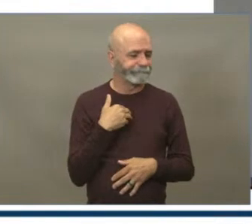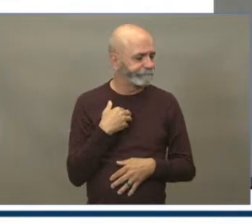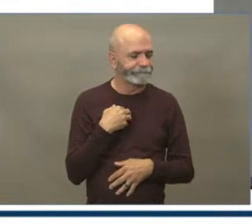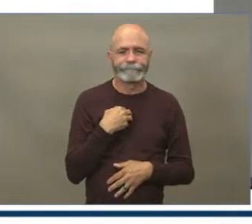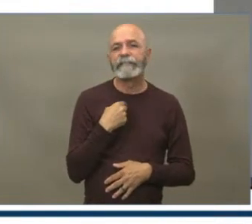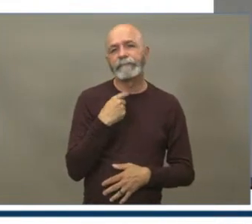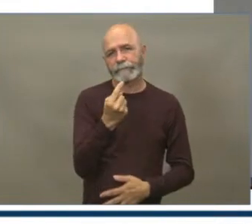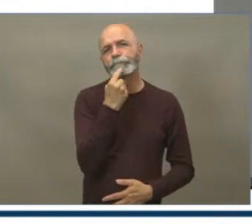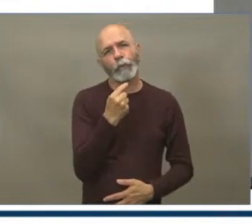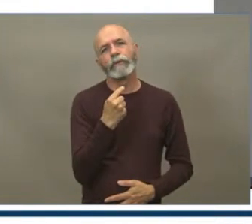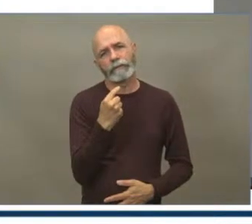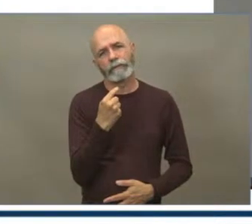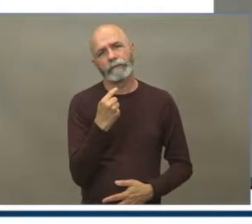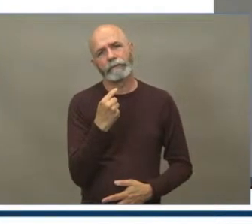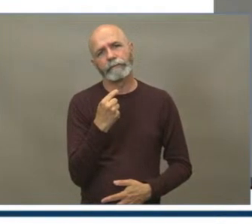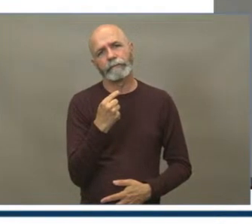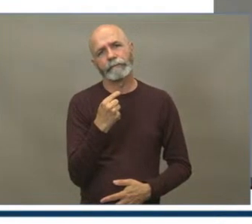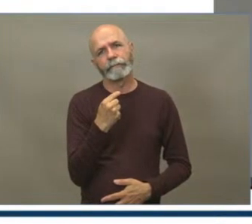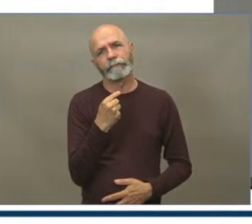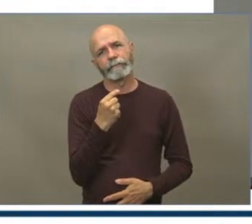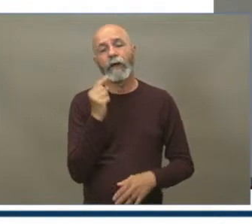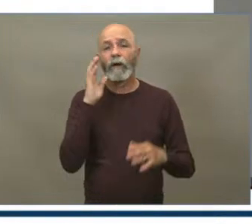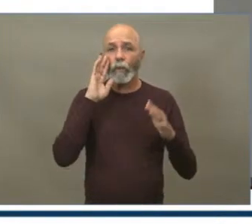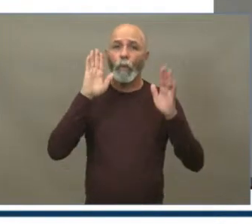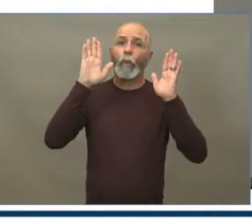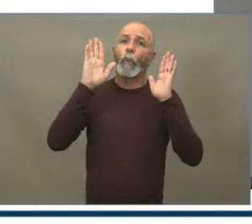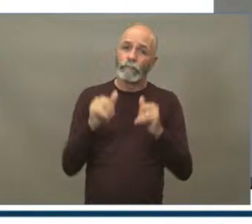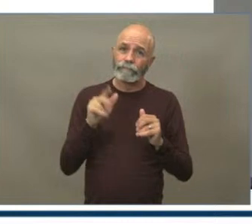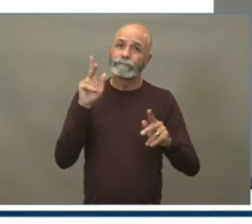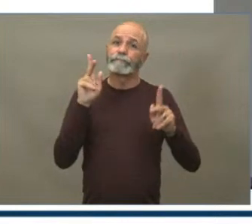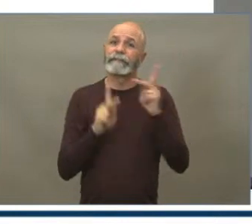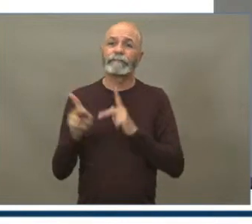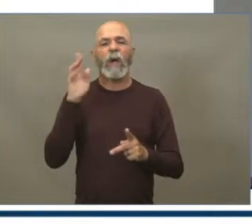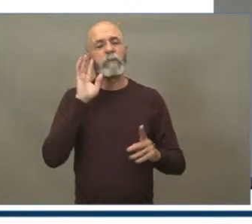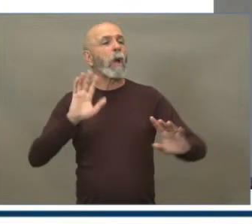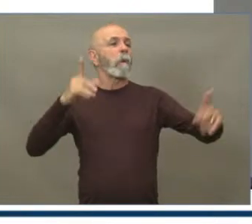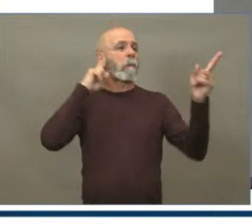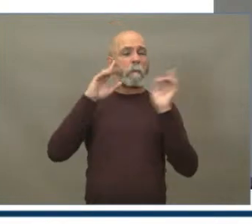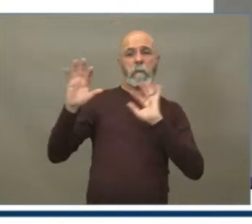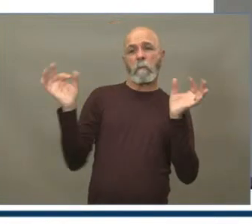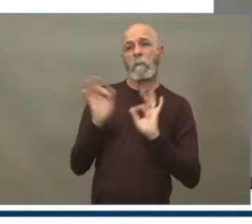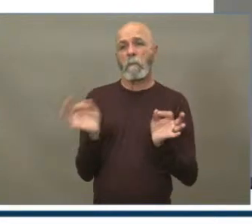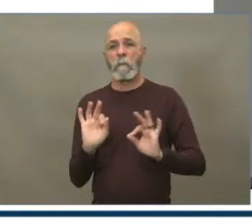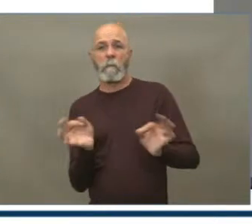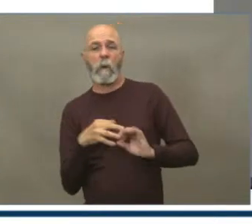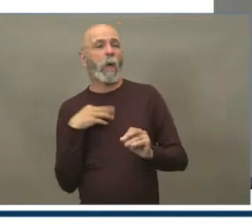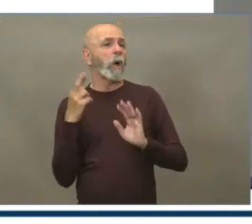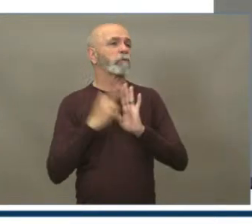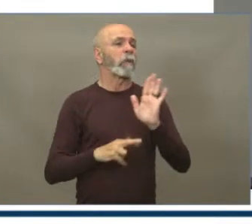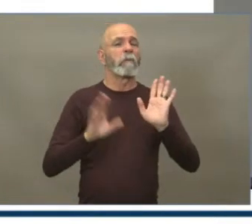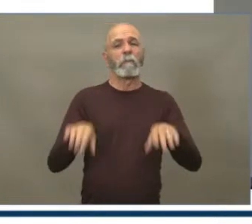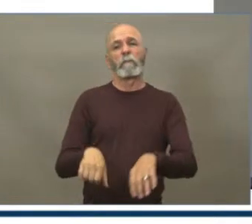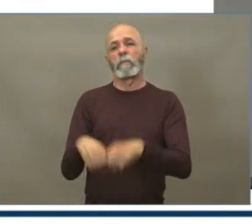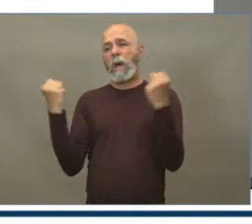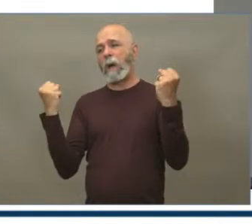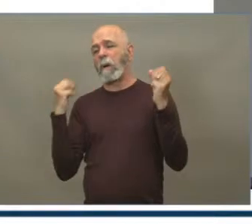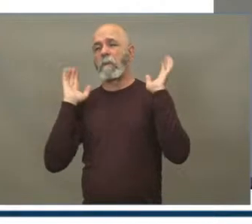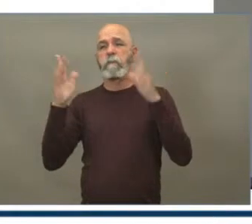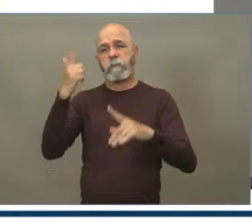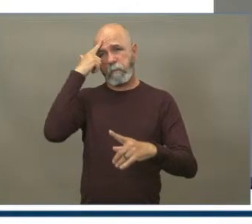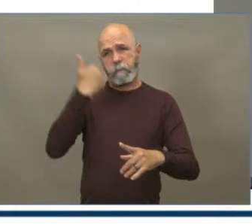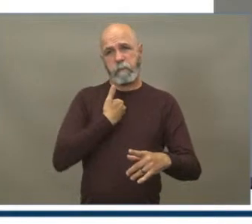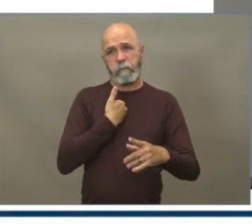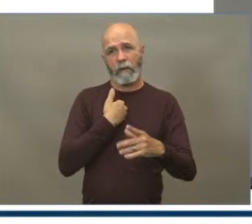people understand that we're not doing this just because we want to, but it's absolutely necessary to keep each other safe. And even